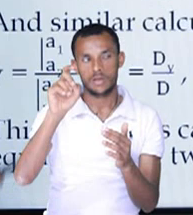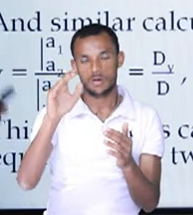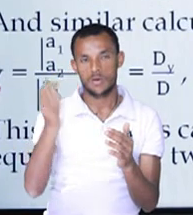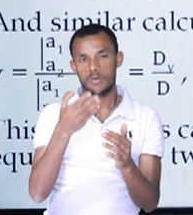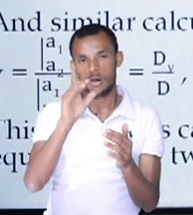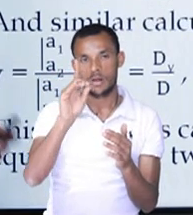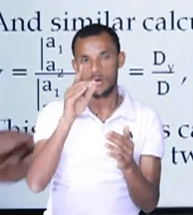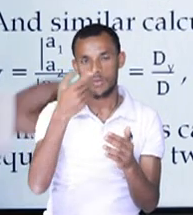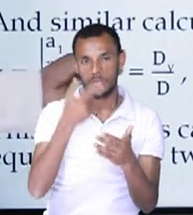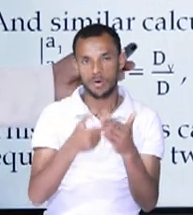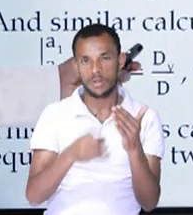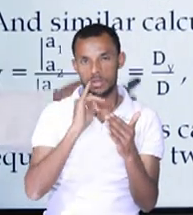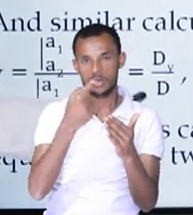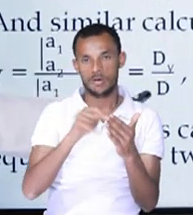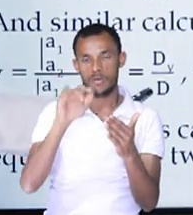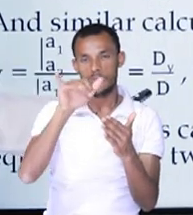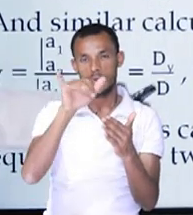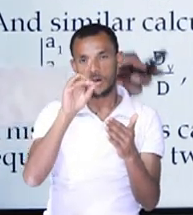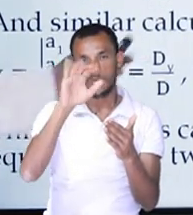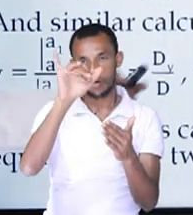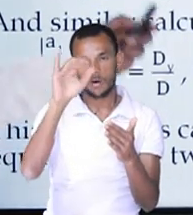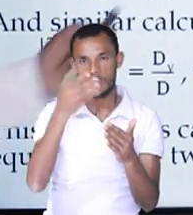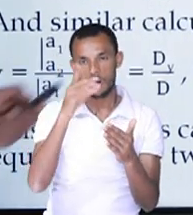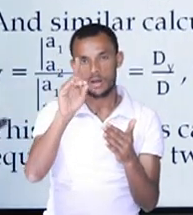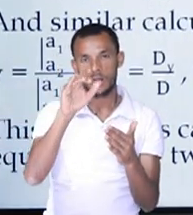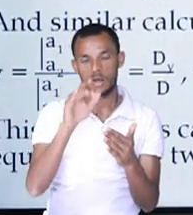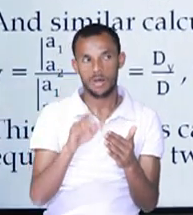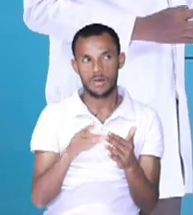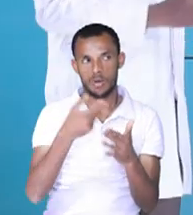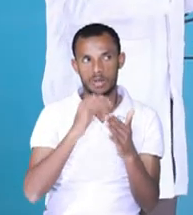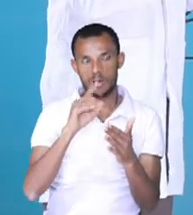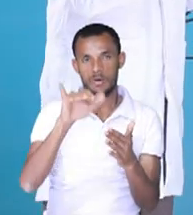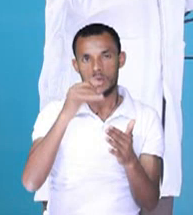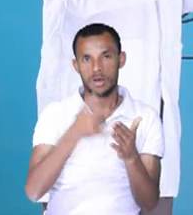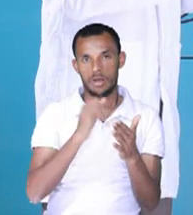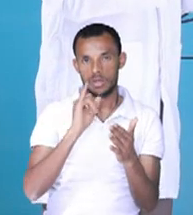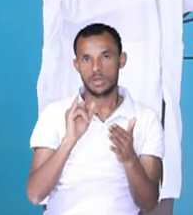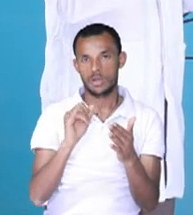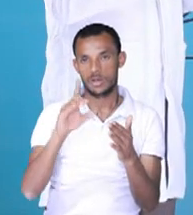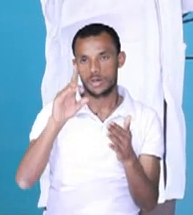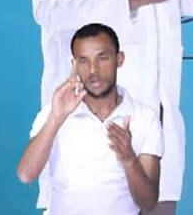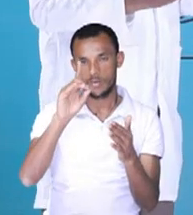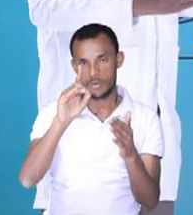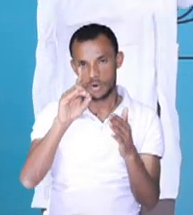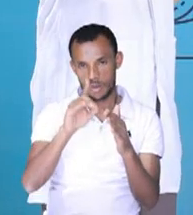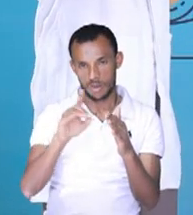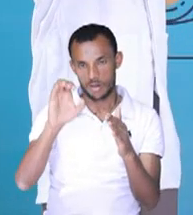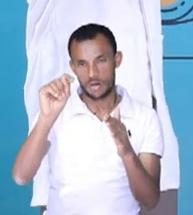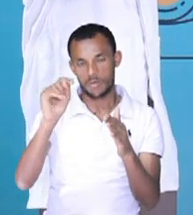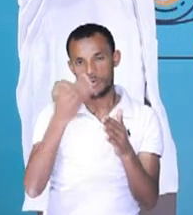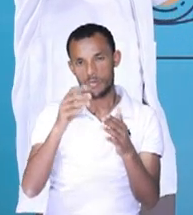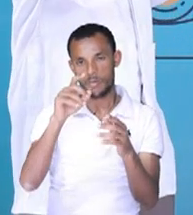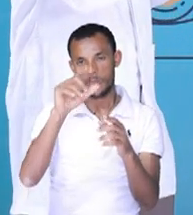d. What is the values of y? dy over d. What is dy? It is the determinant of a matrix where